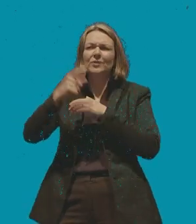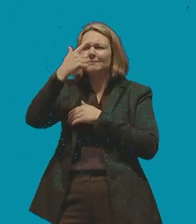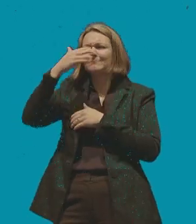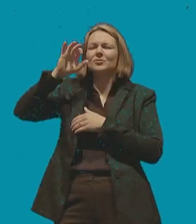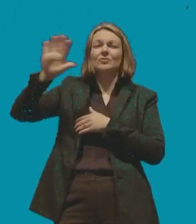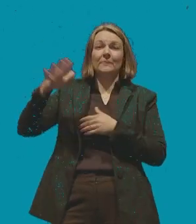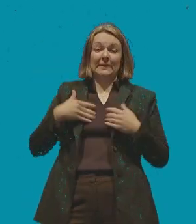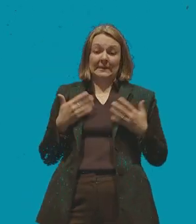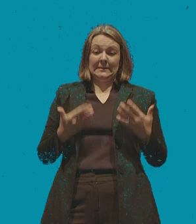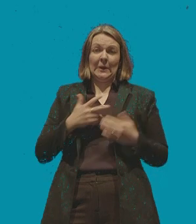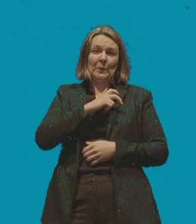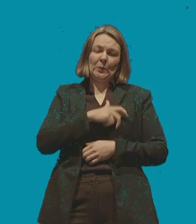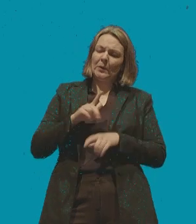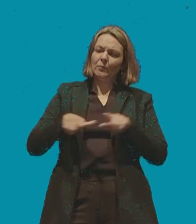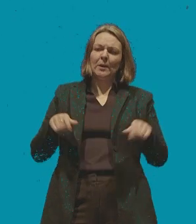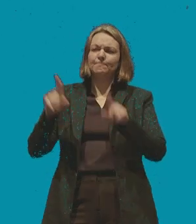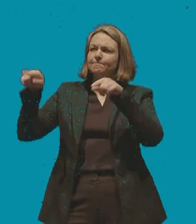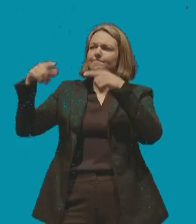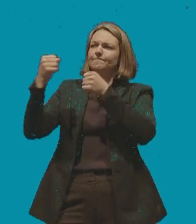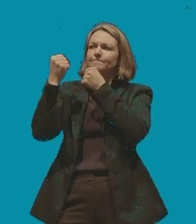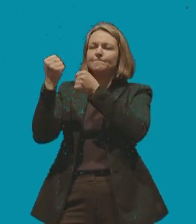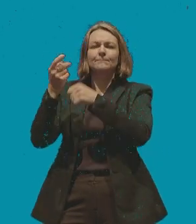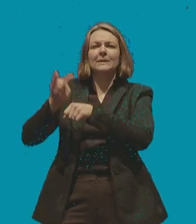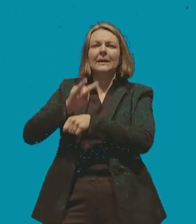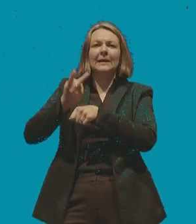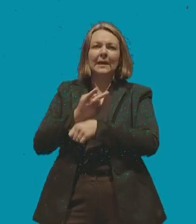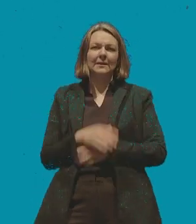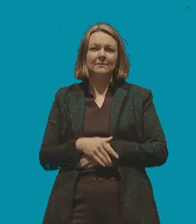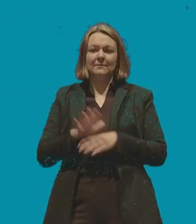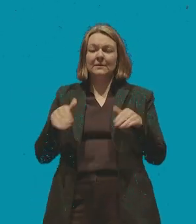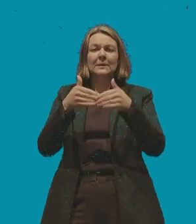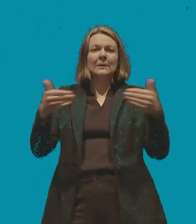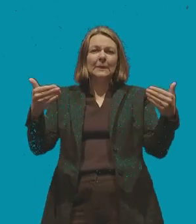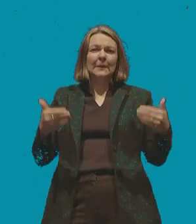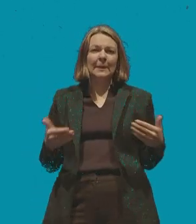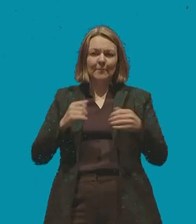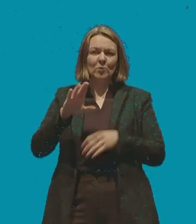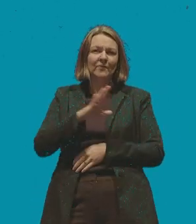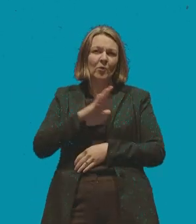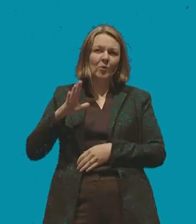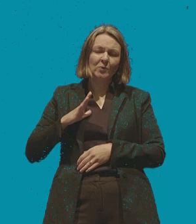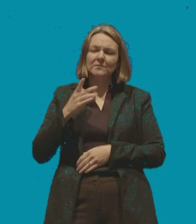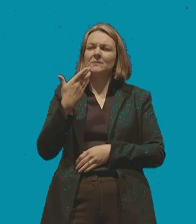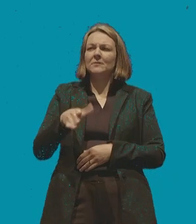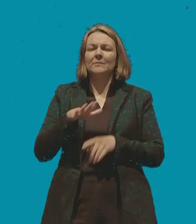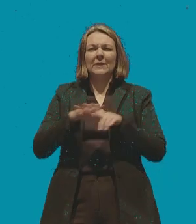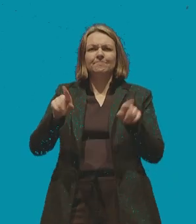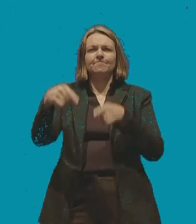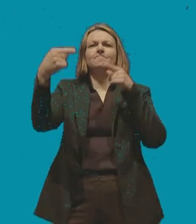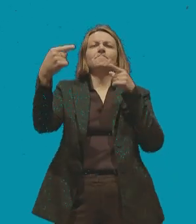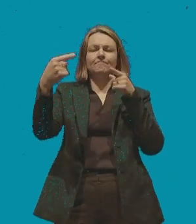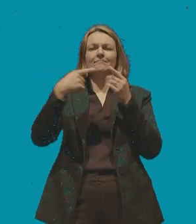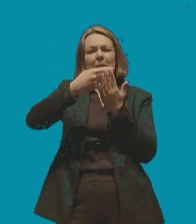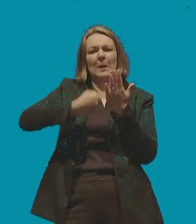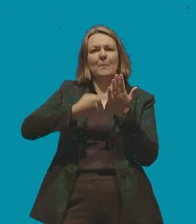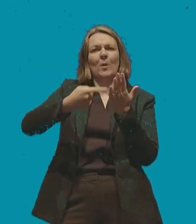that has been at the forefront of the fight back. Our members in the border force took a brave and principled stand against the disgraceful policy of